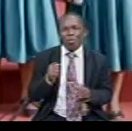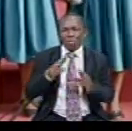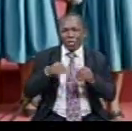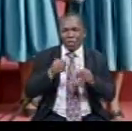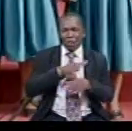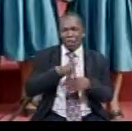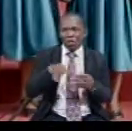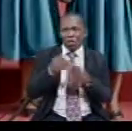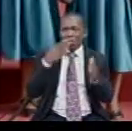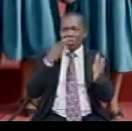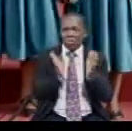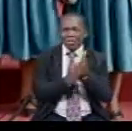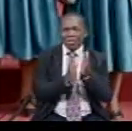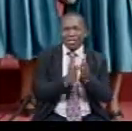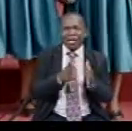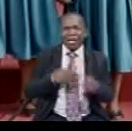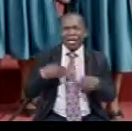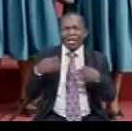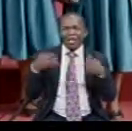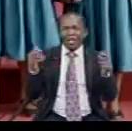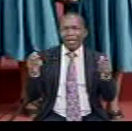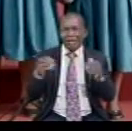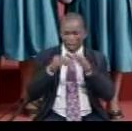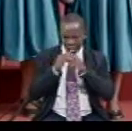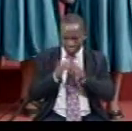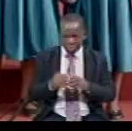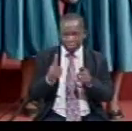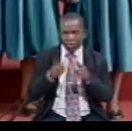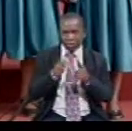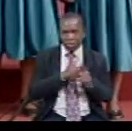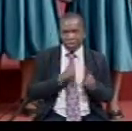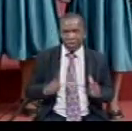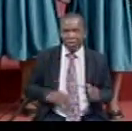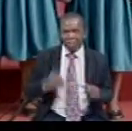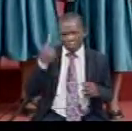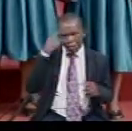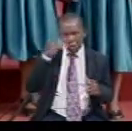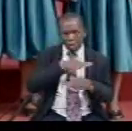to God for what He has done in our lives.